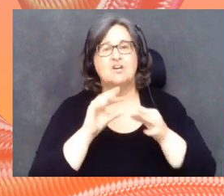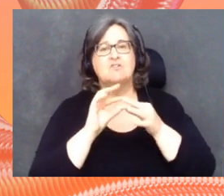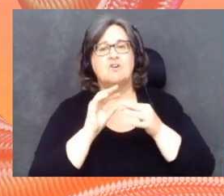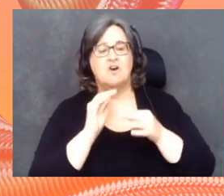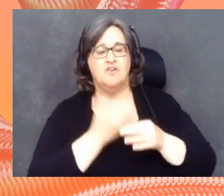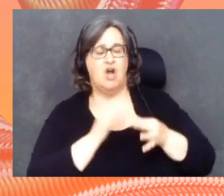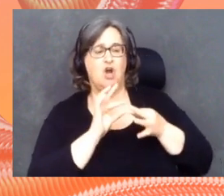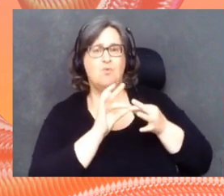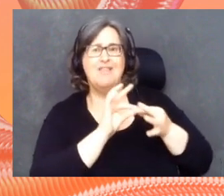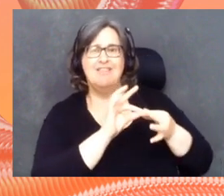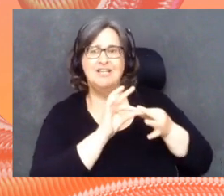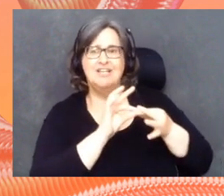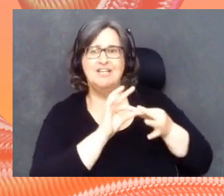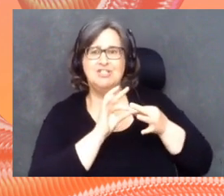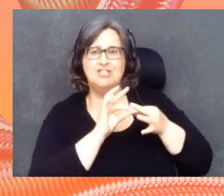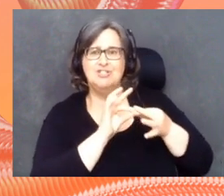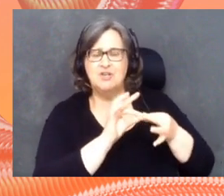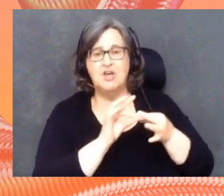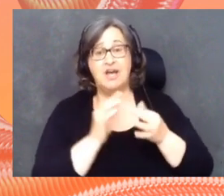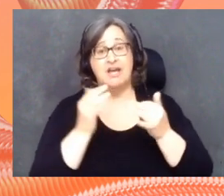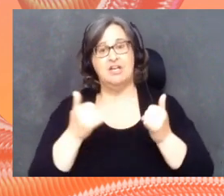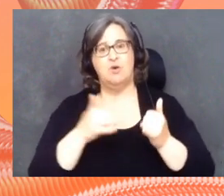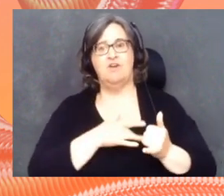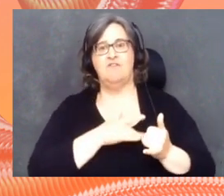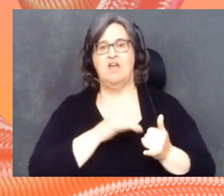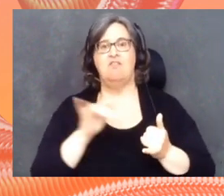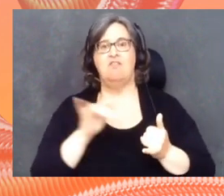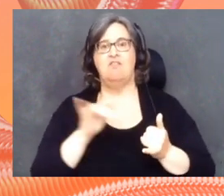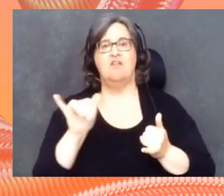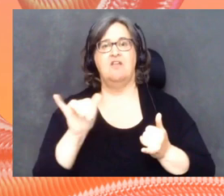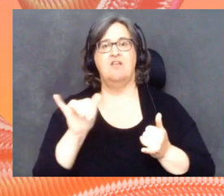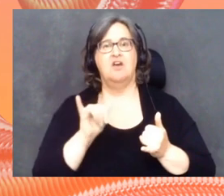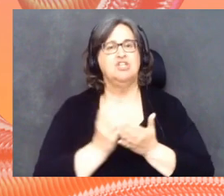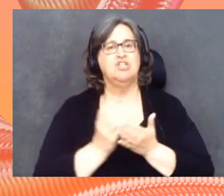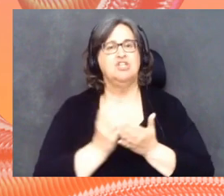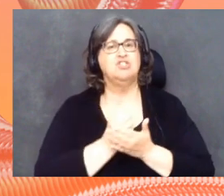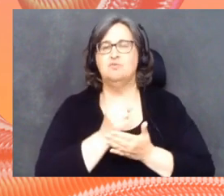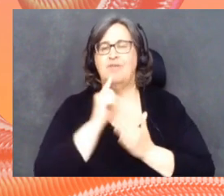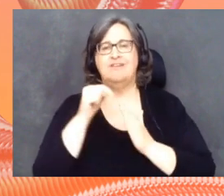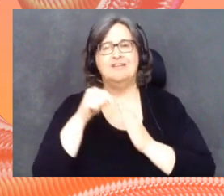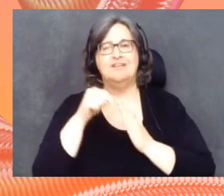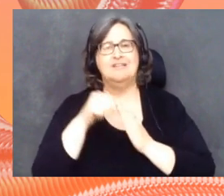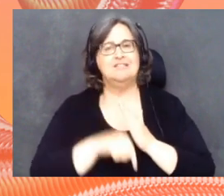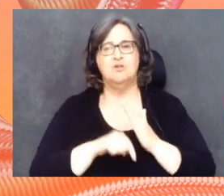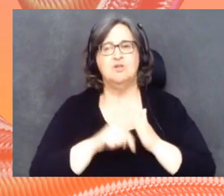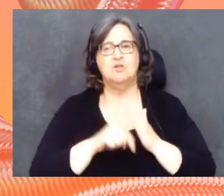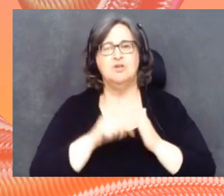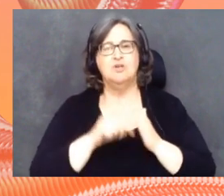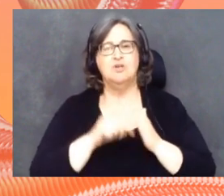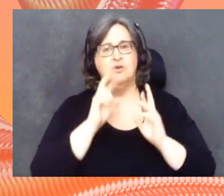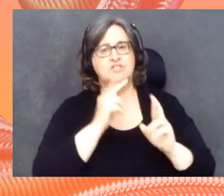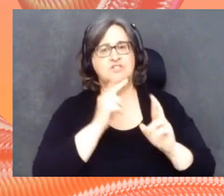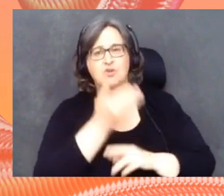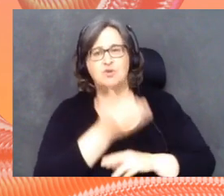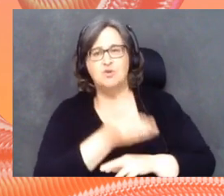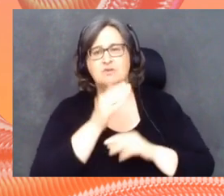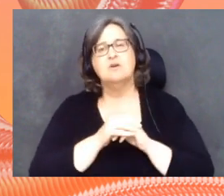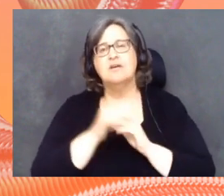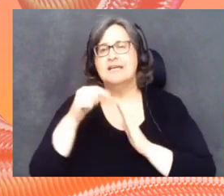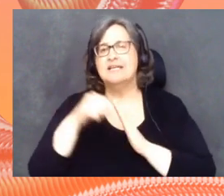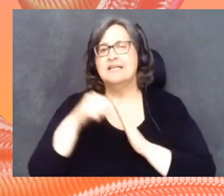Mm-hmm. And now I feel like I'm just harvesting like such deep respect for you and such deep respect for